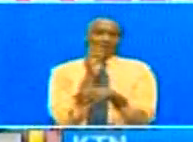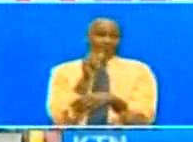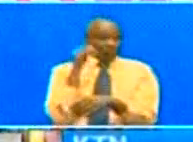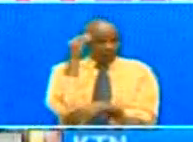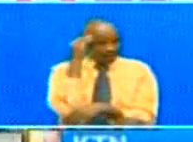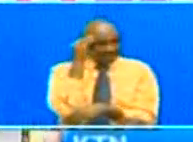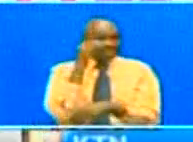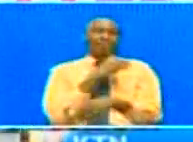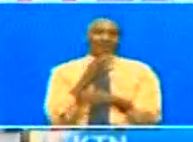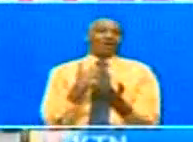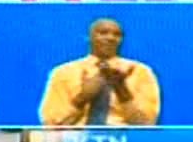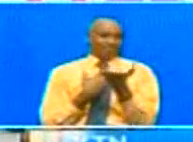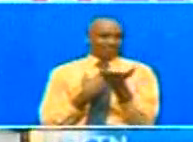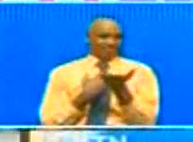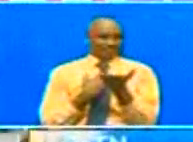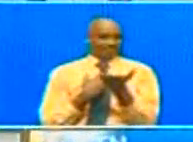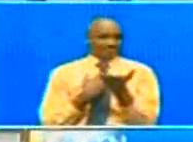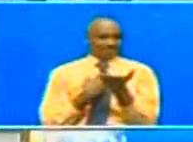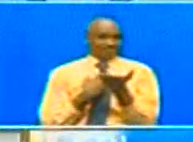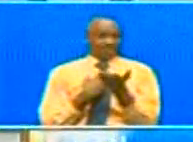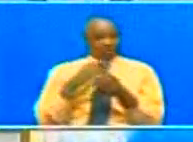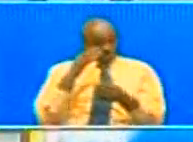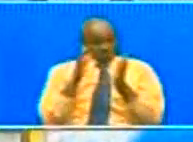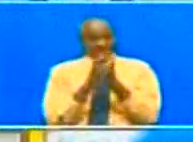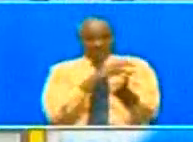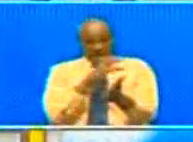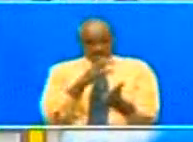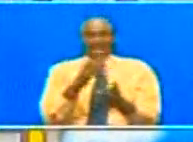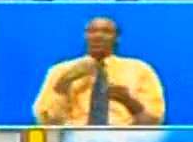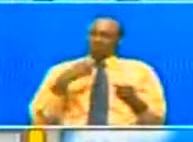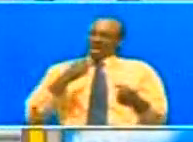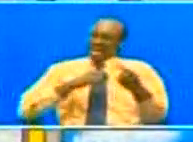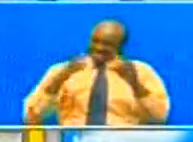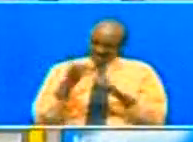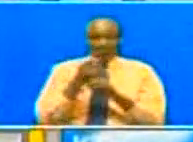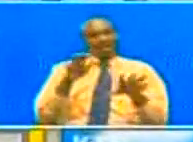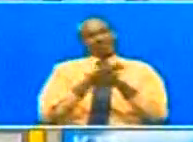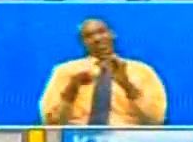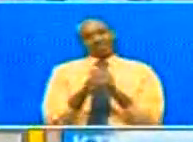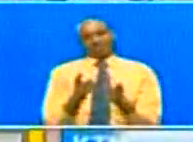with knowledge, you got power. And with power, there's nothing that you cannot do.